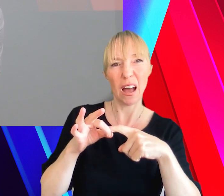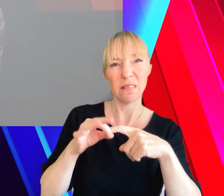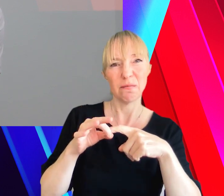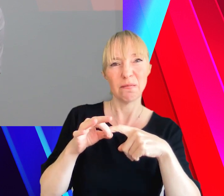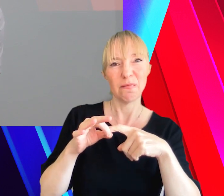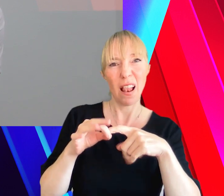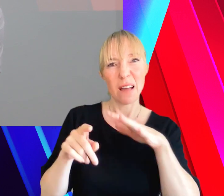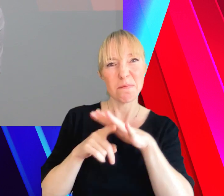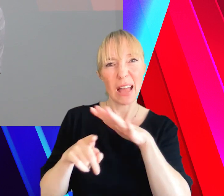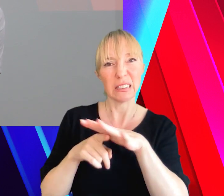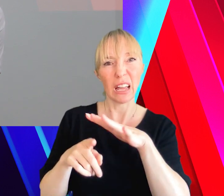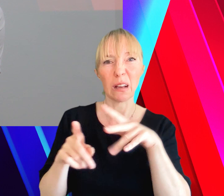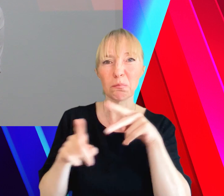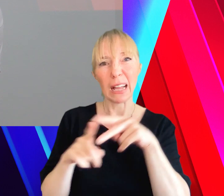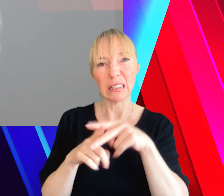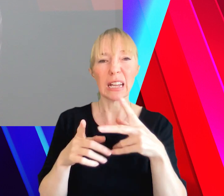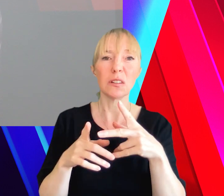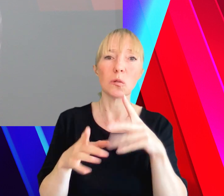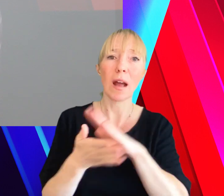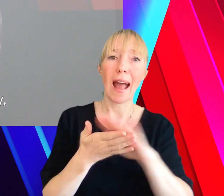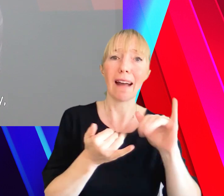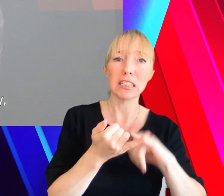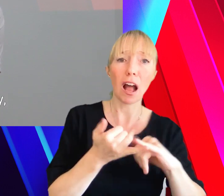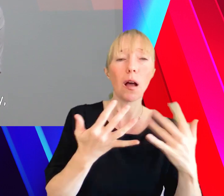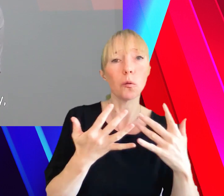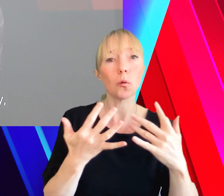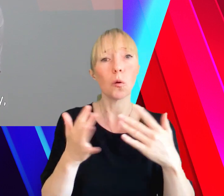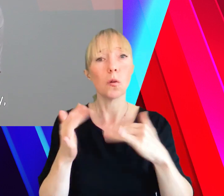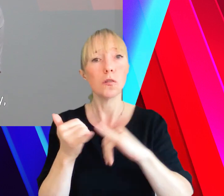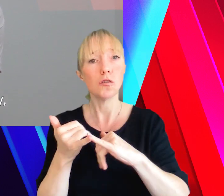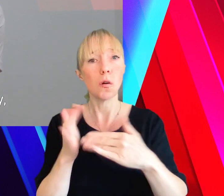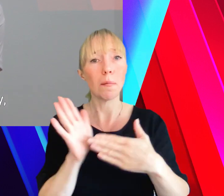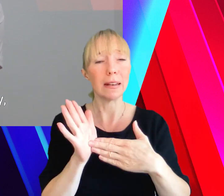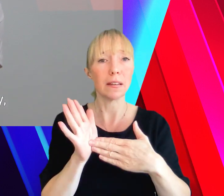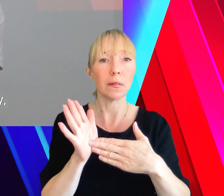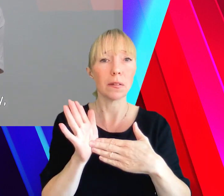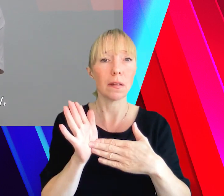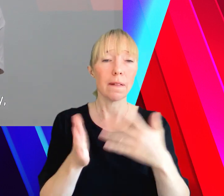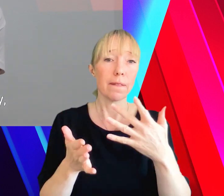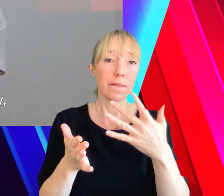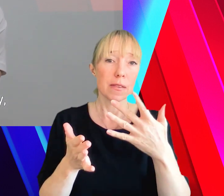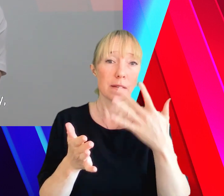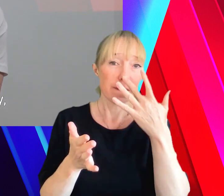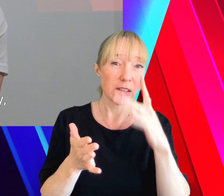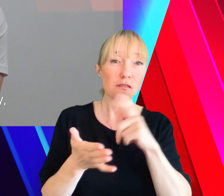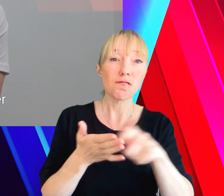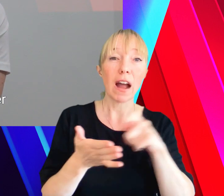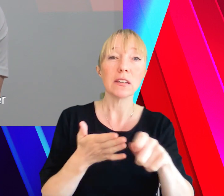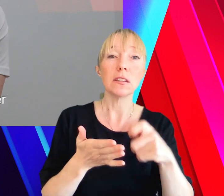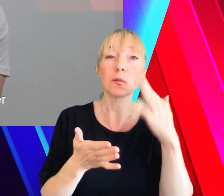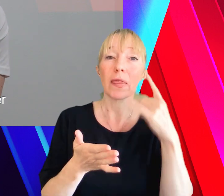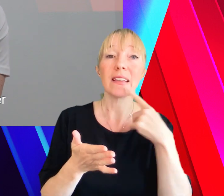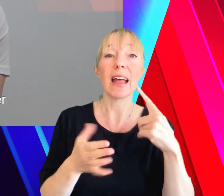term queer baiting to people like Harry Styles, really, or Shawn Mendes, because obviously it's a fictional term,